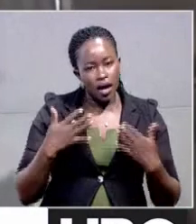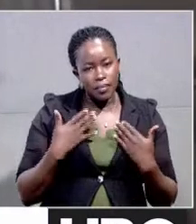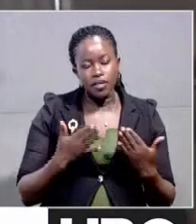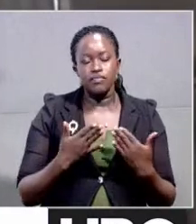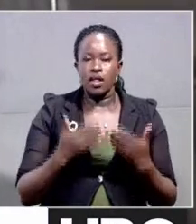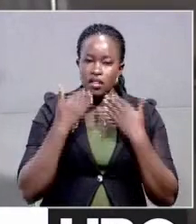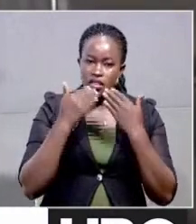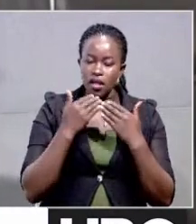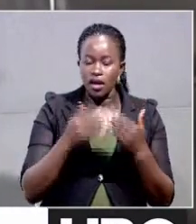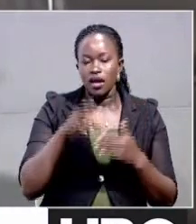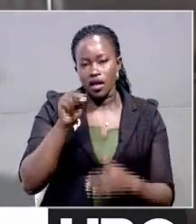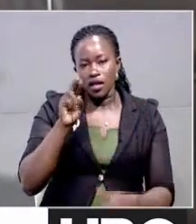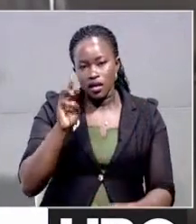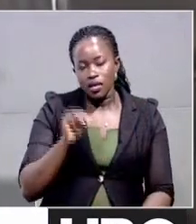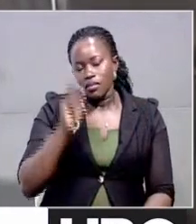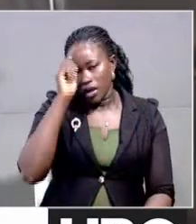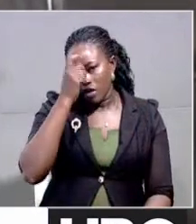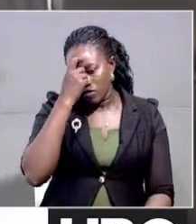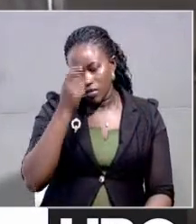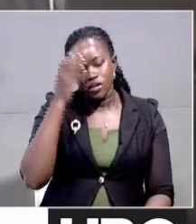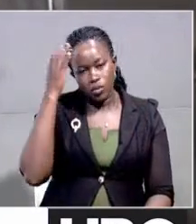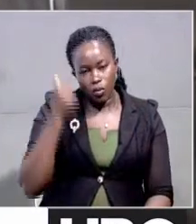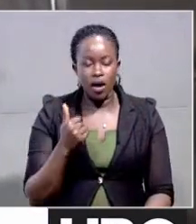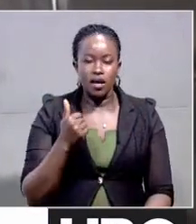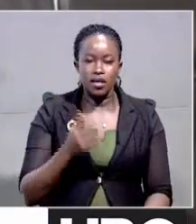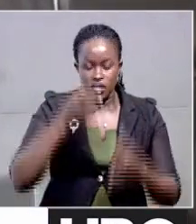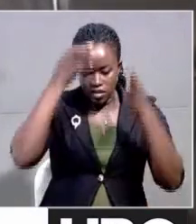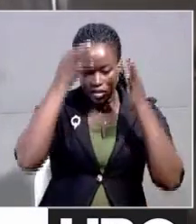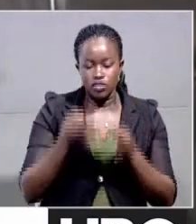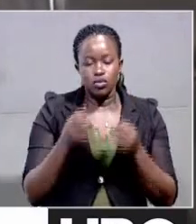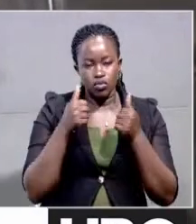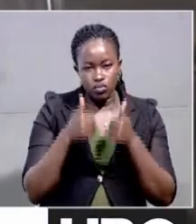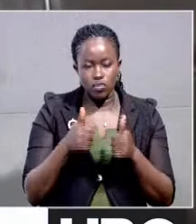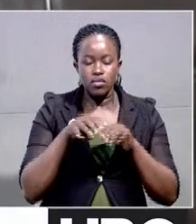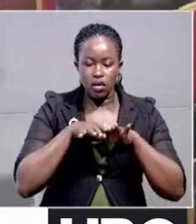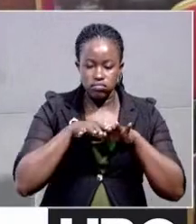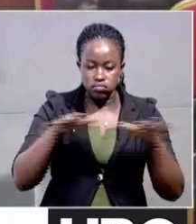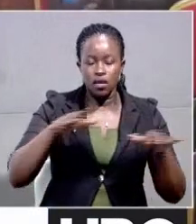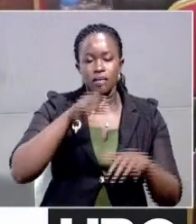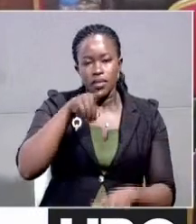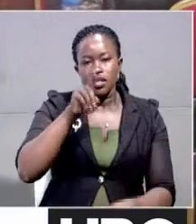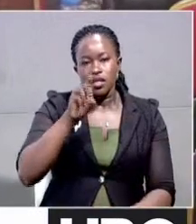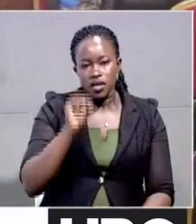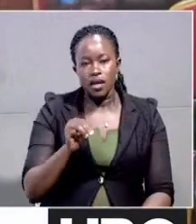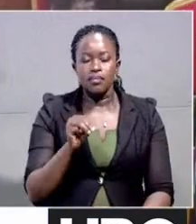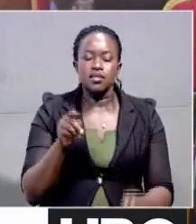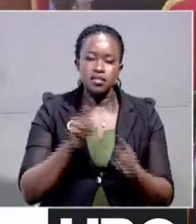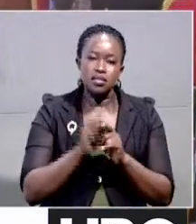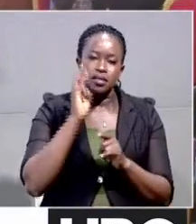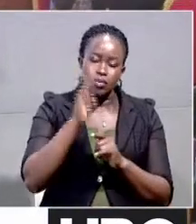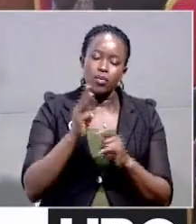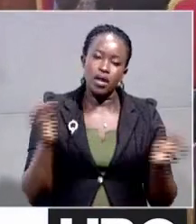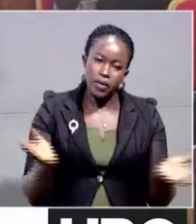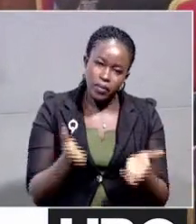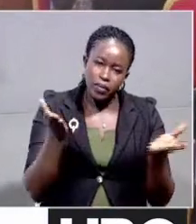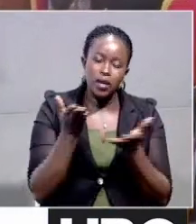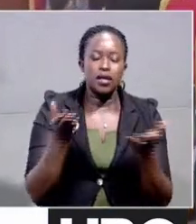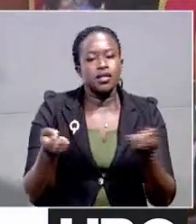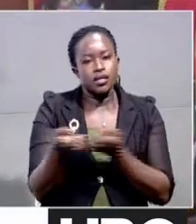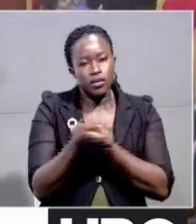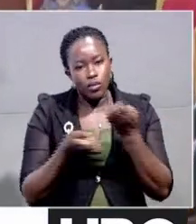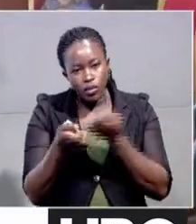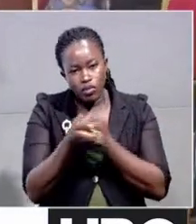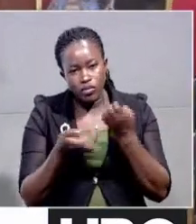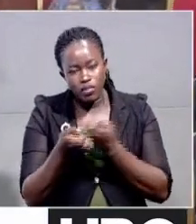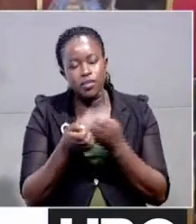government for the timely decision of enrolling PDM, saying it will quickly boost the economy by empowering all